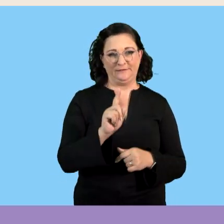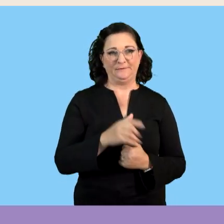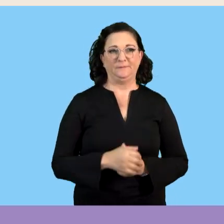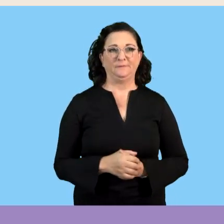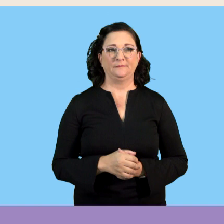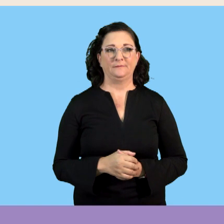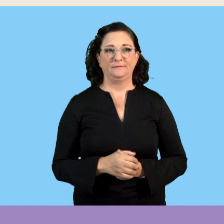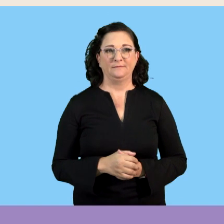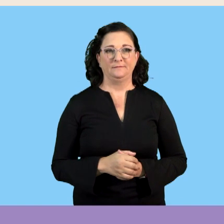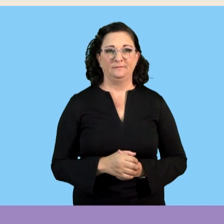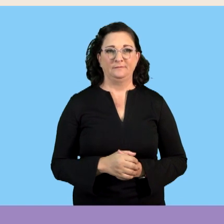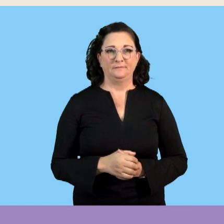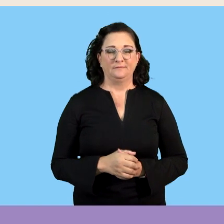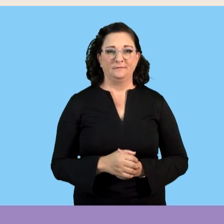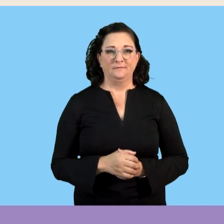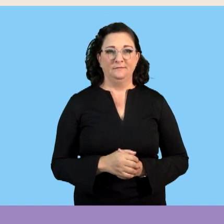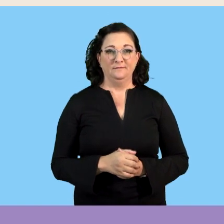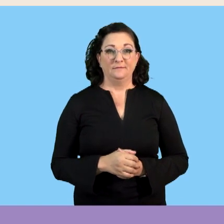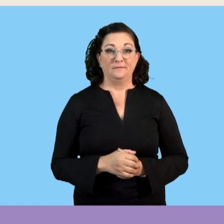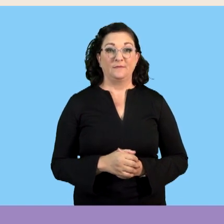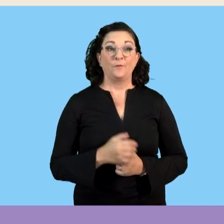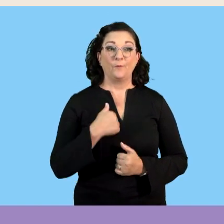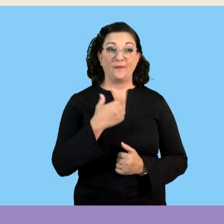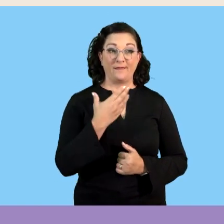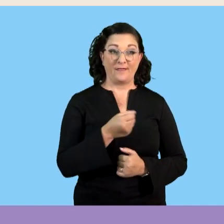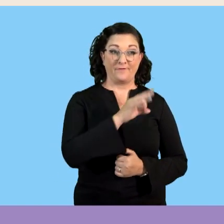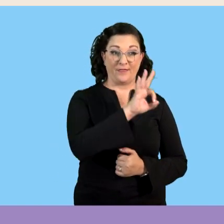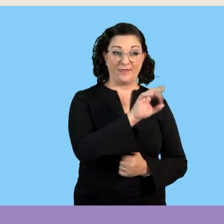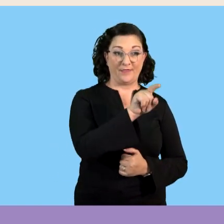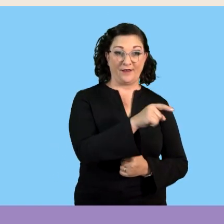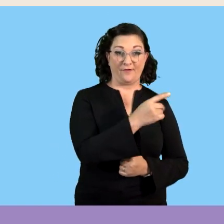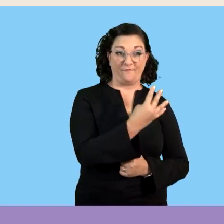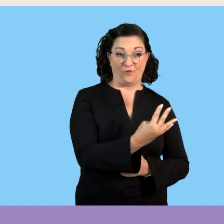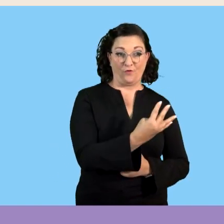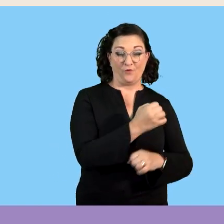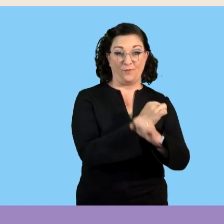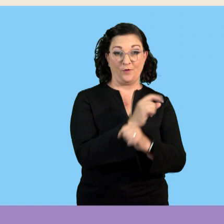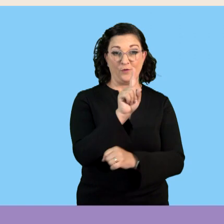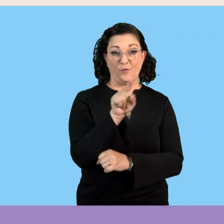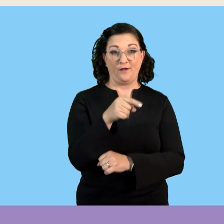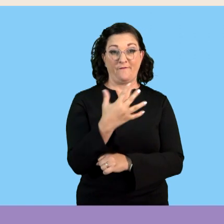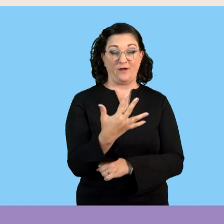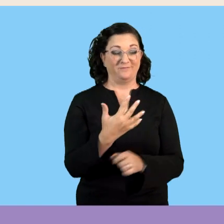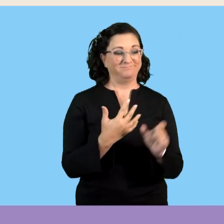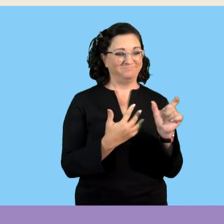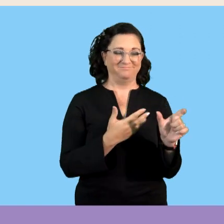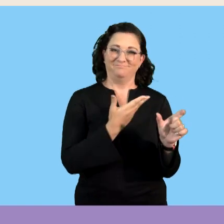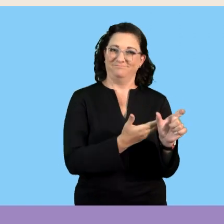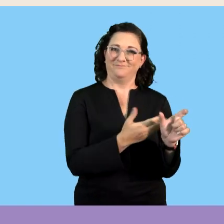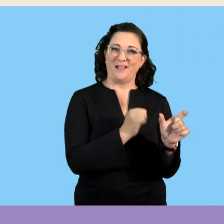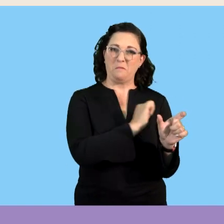1. For us to multiply, because we have 3/4 multiplied by 1/5, for us to multiply